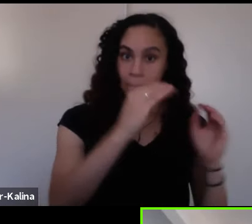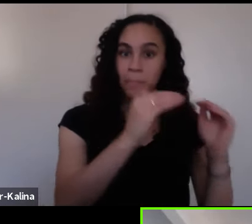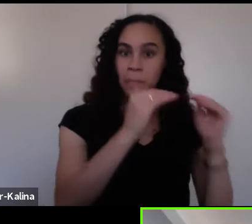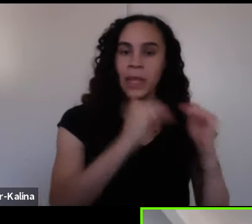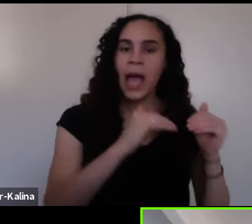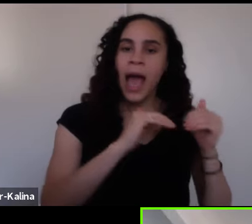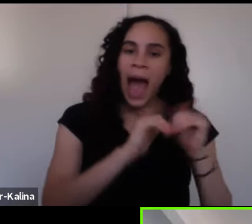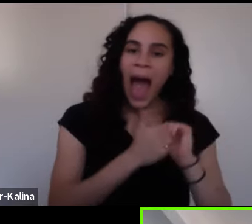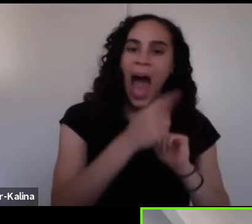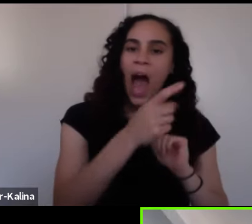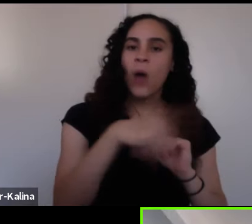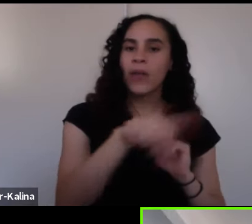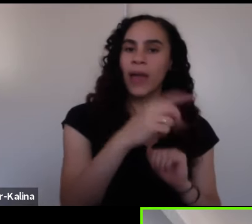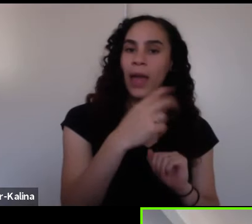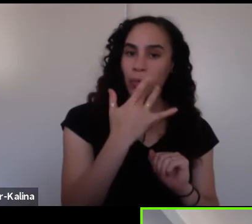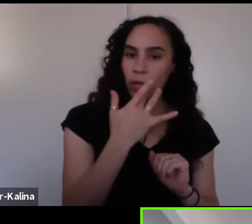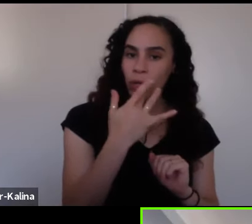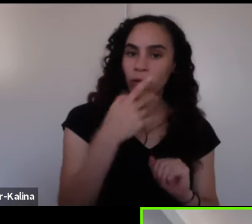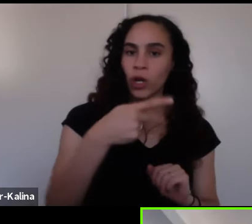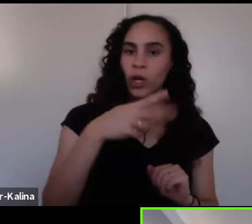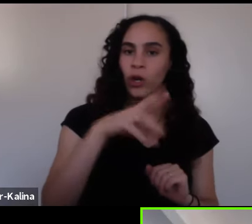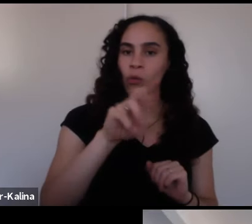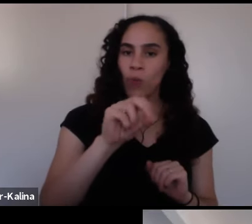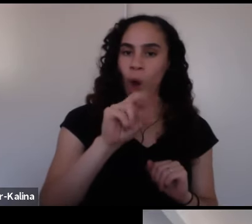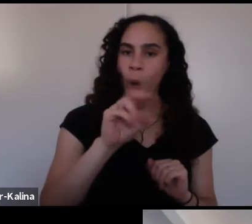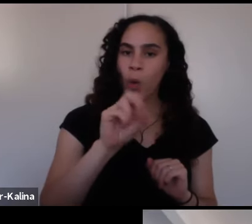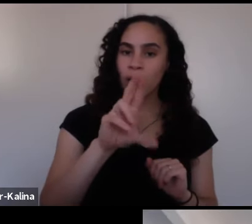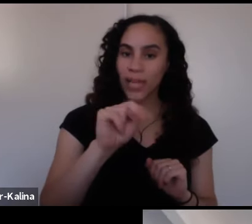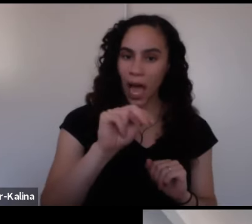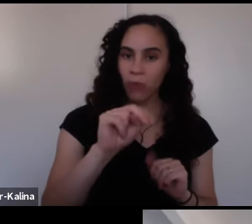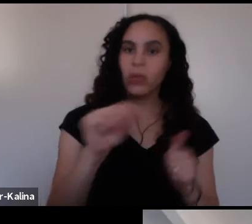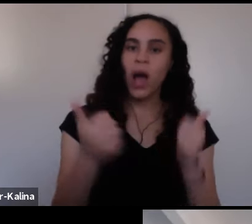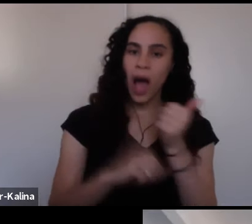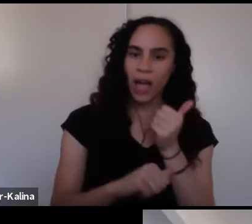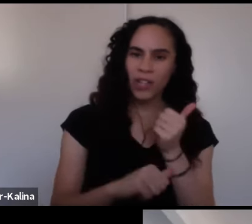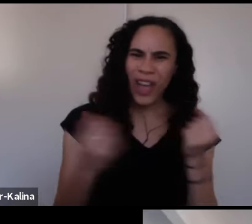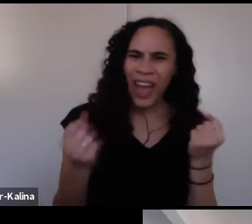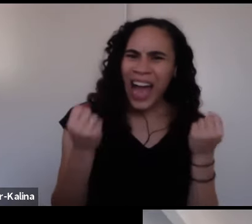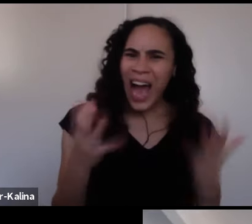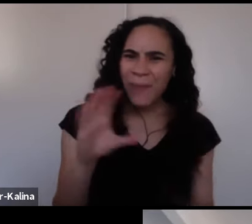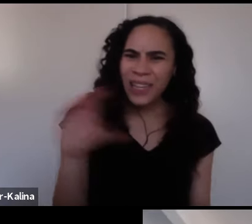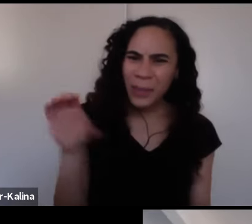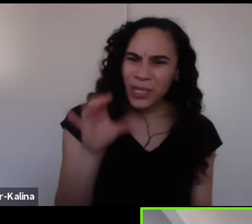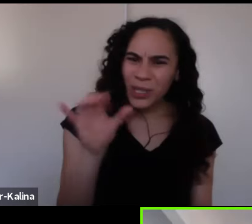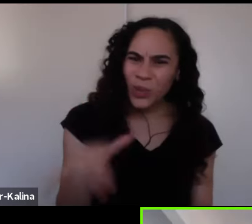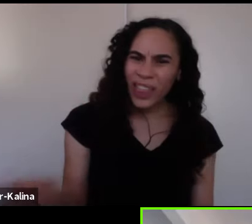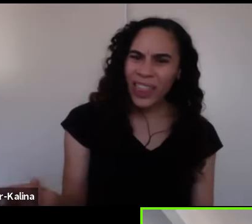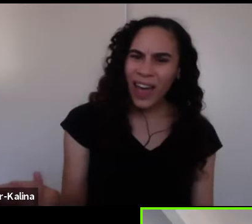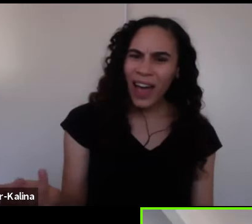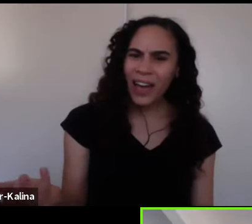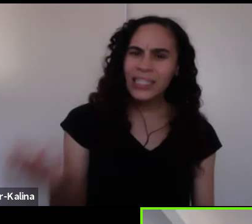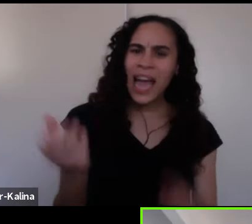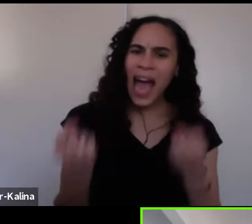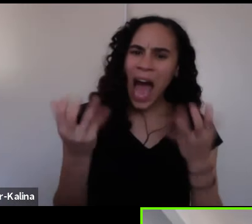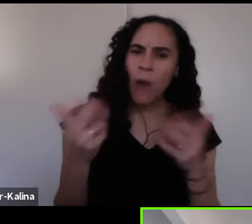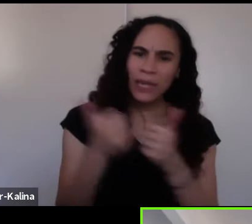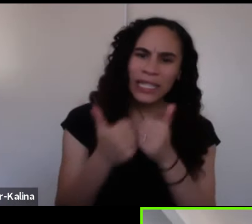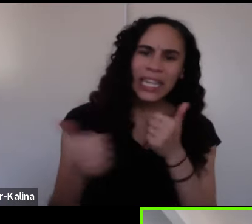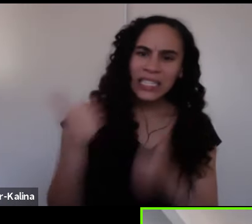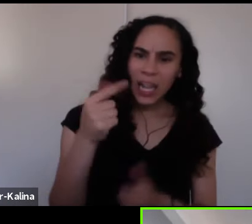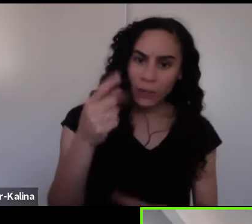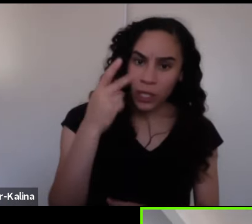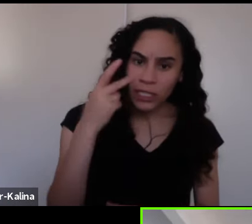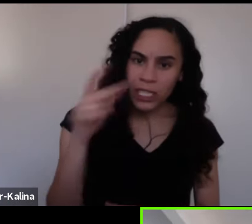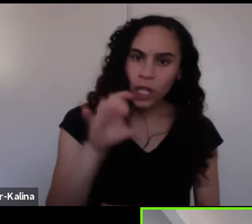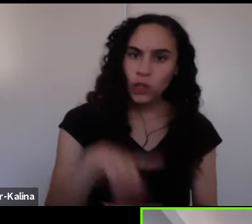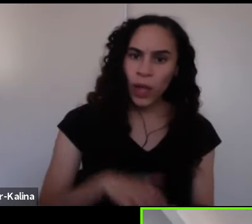how they prefer what their pronouns are underneath. How many companies do you know that do that? How many executives have you seen do that?